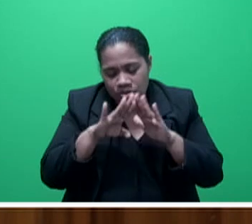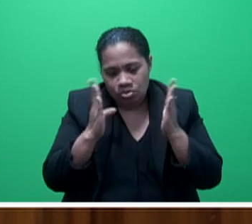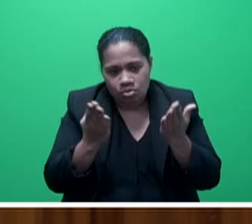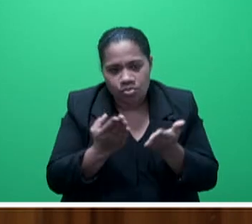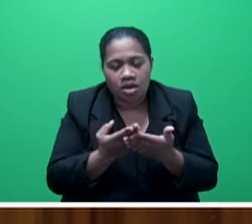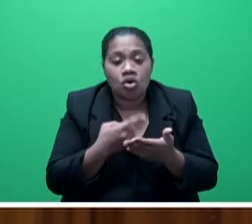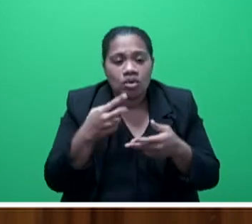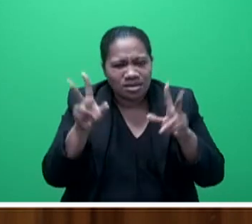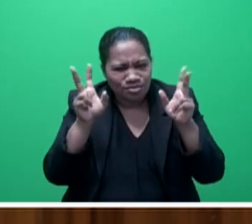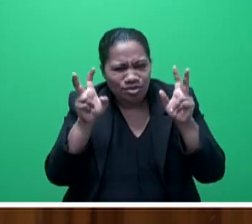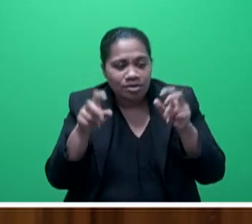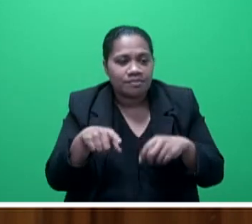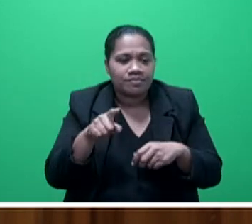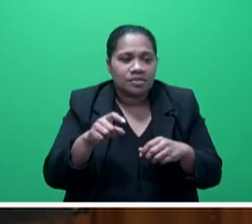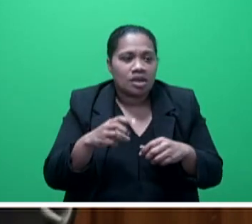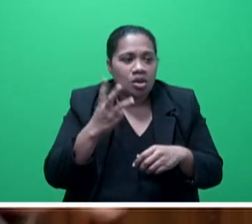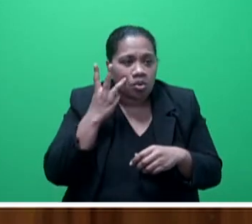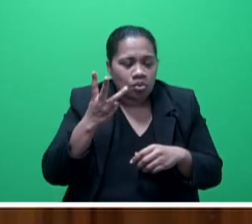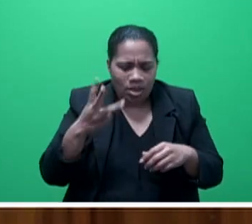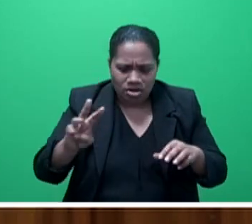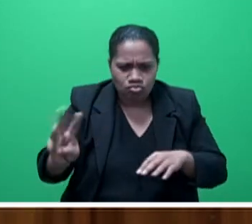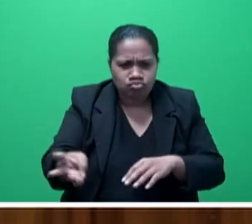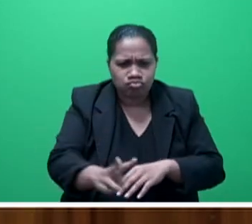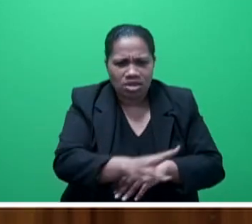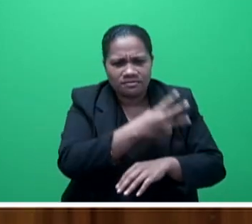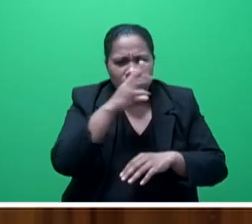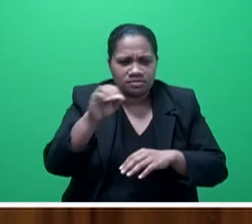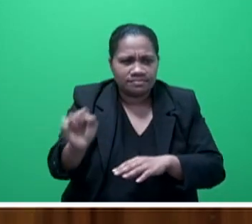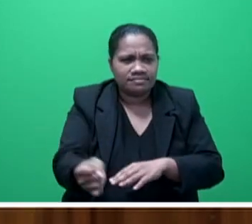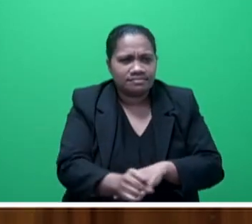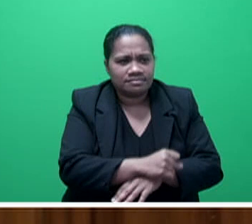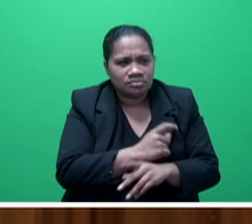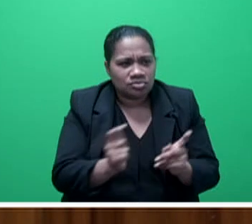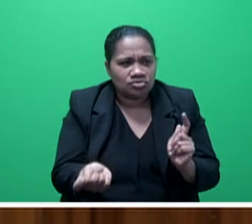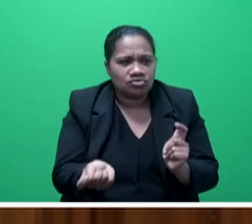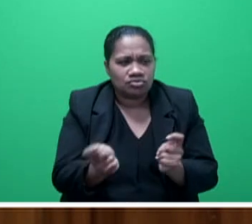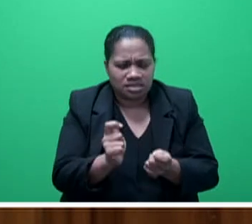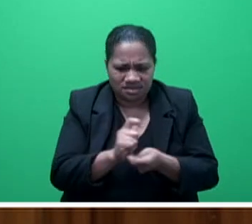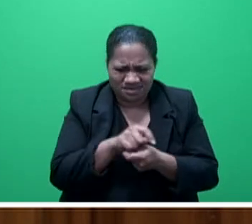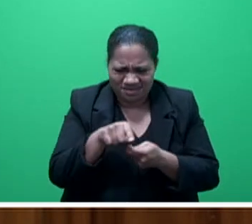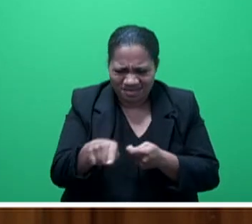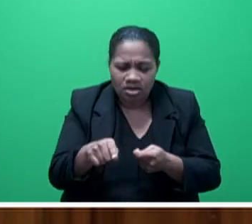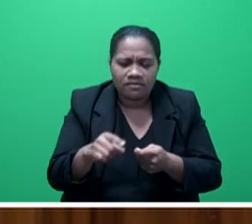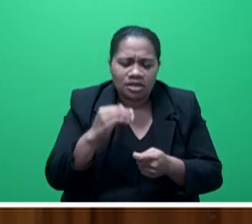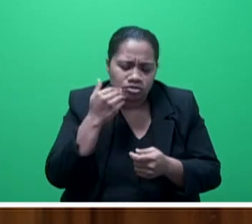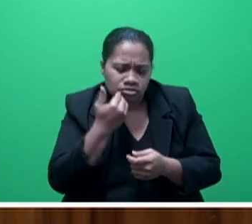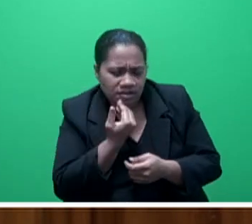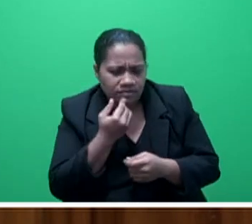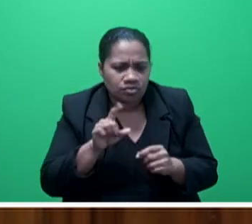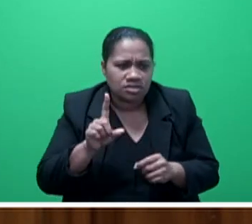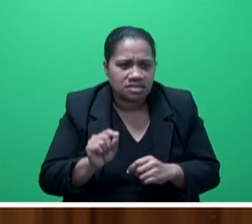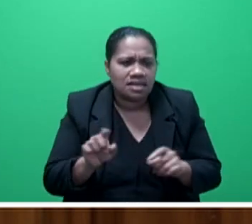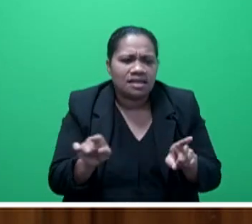I quote, "are wild waves of the sea, churning up the foam of their shameful deeds. They are like wandering